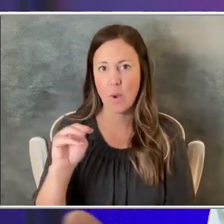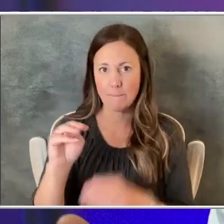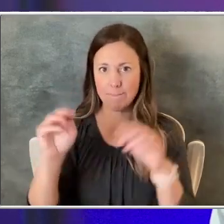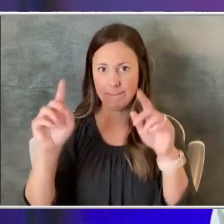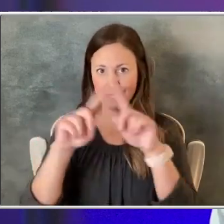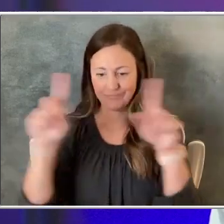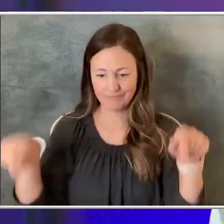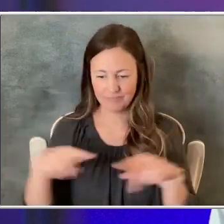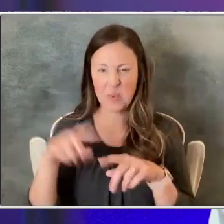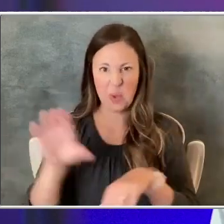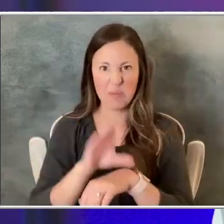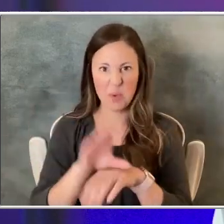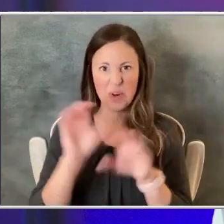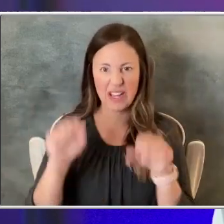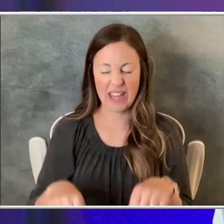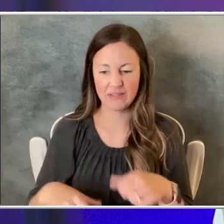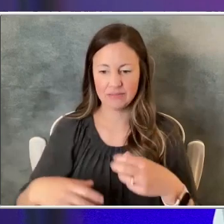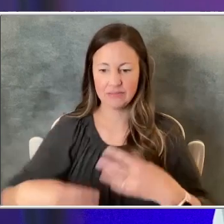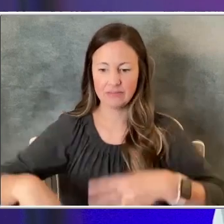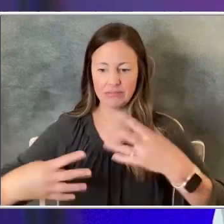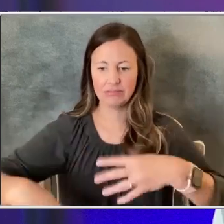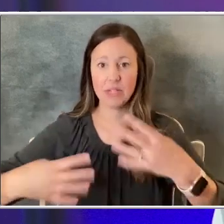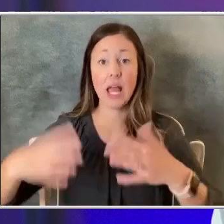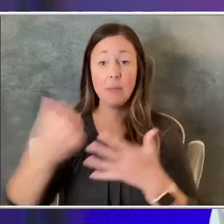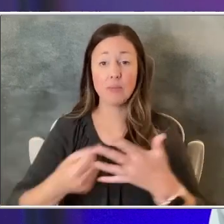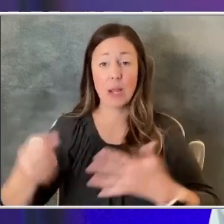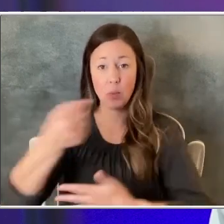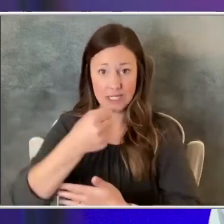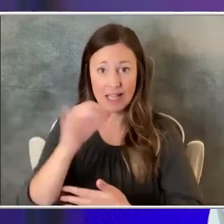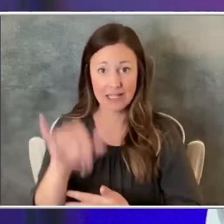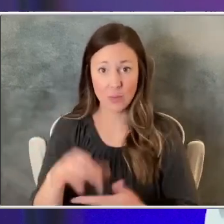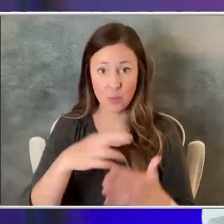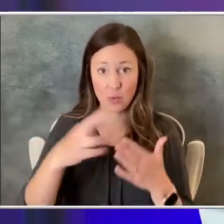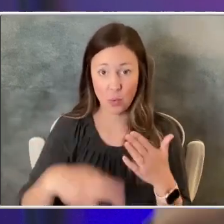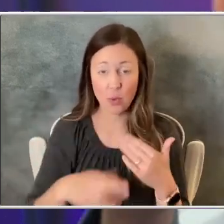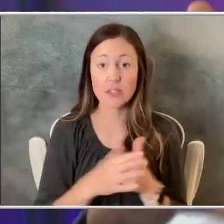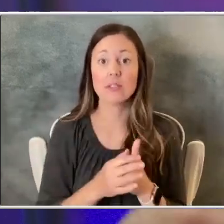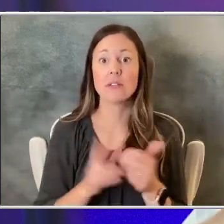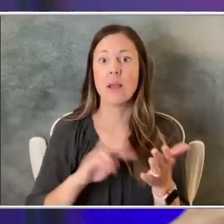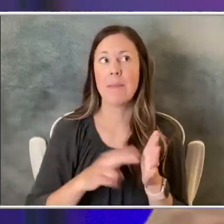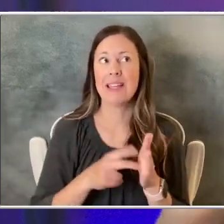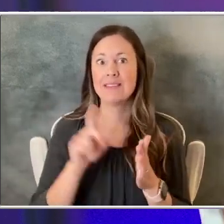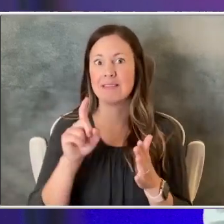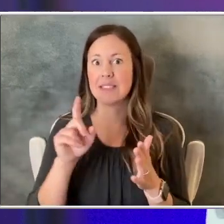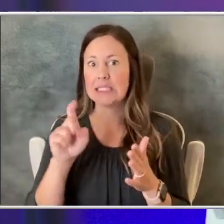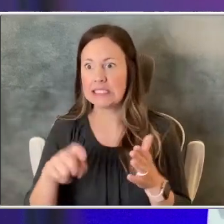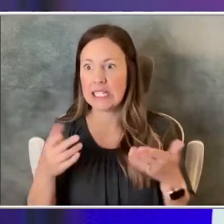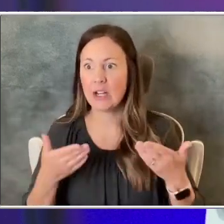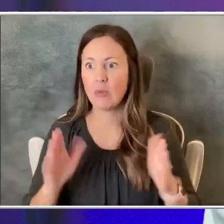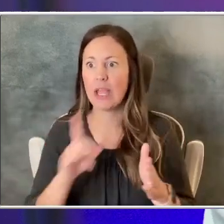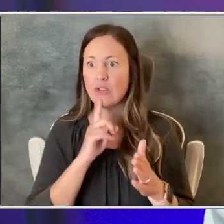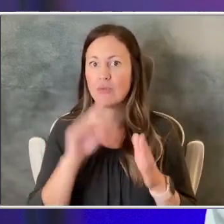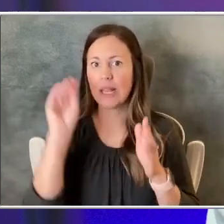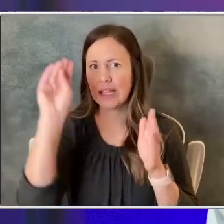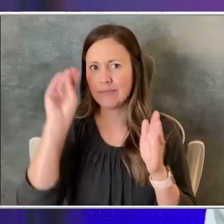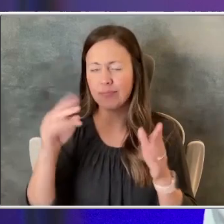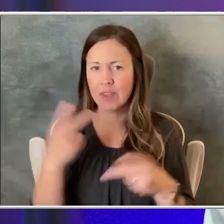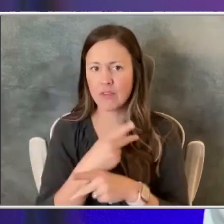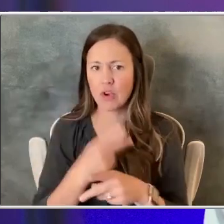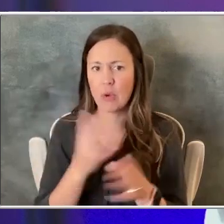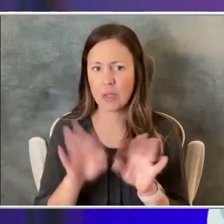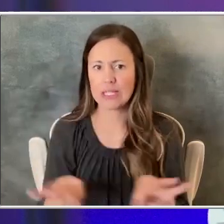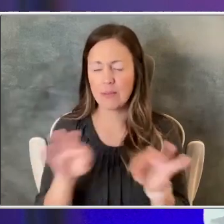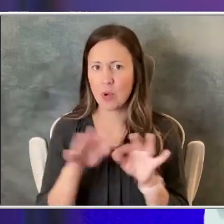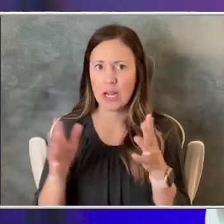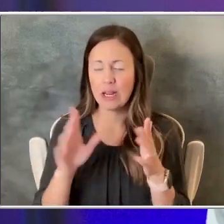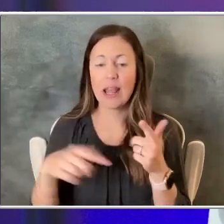we have tens of thousands of patients with devices. And so we need a way to kind of rank what's important with these. And then